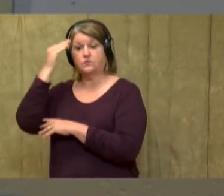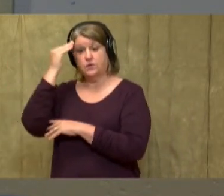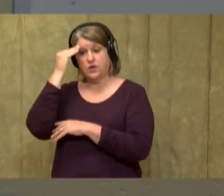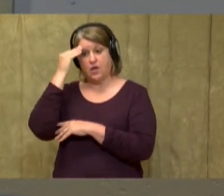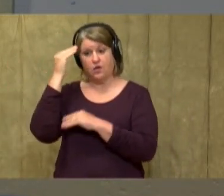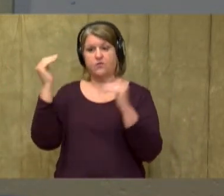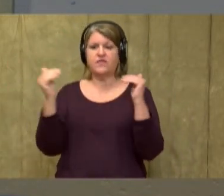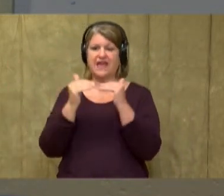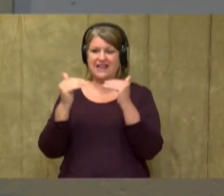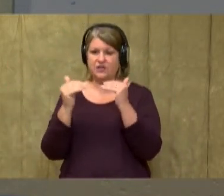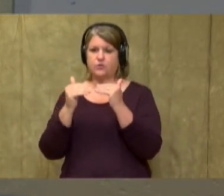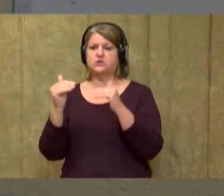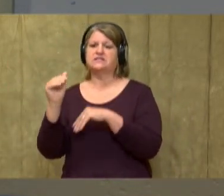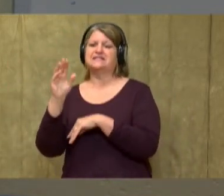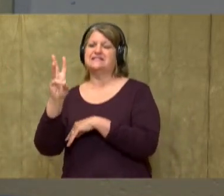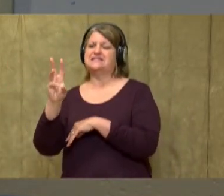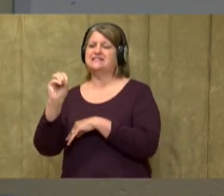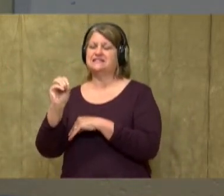60 books in all.